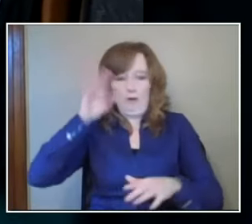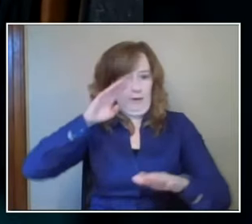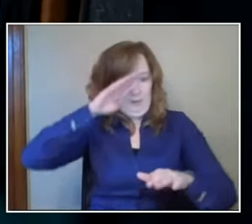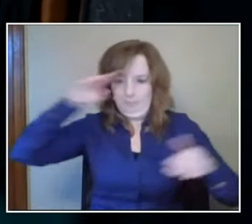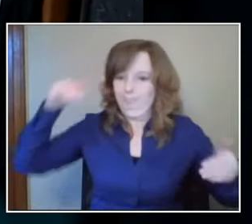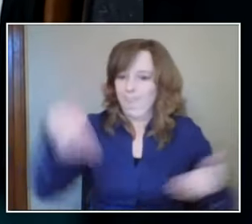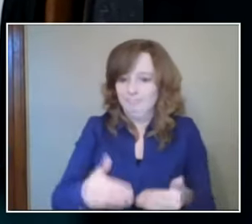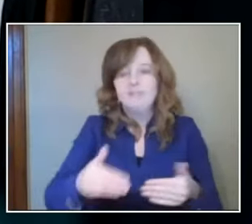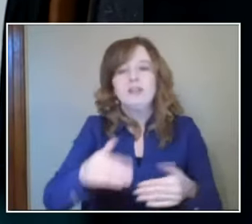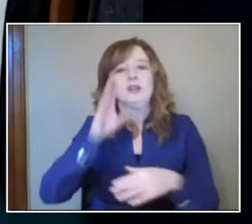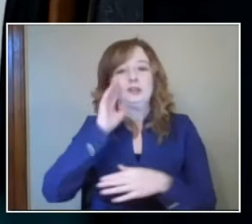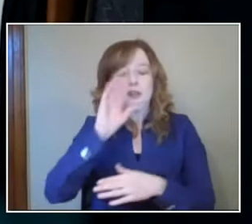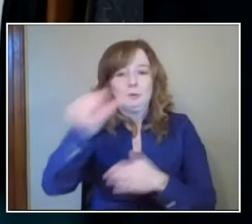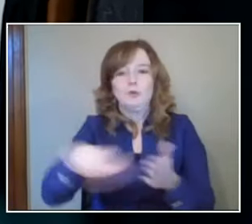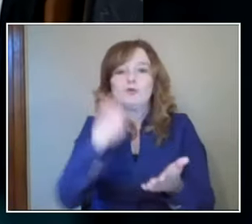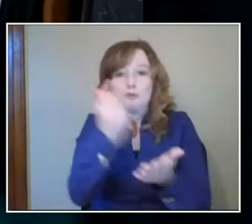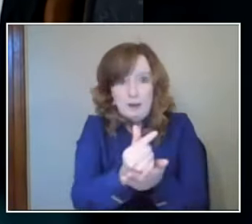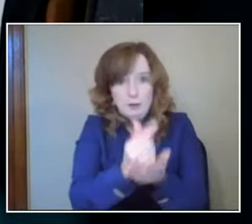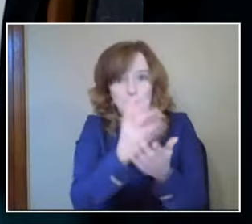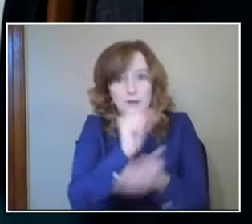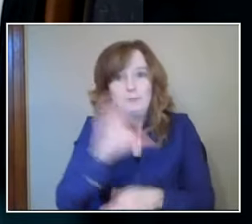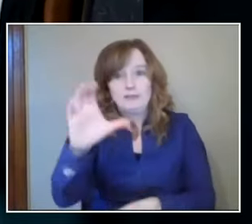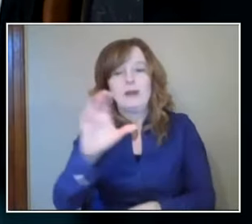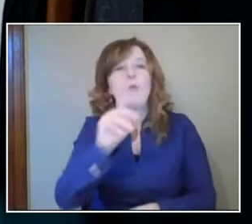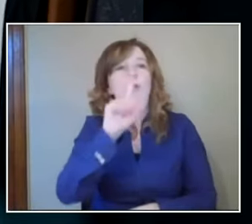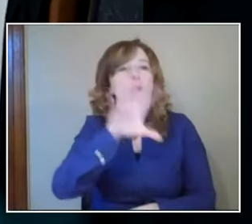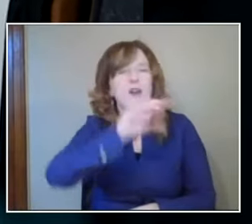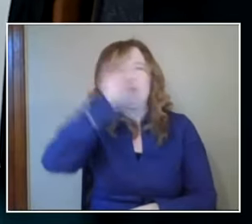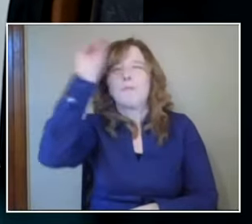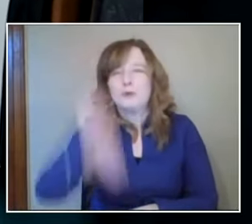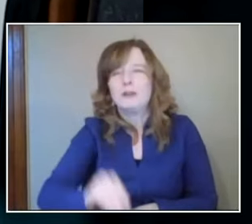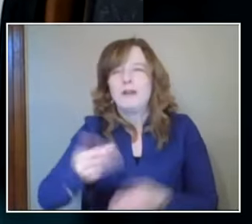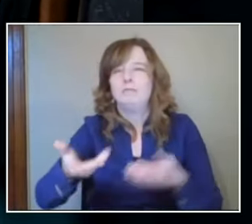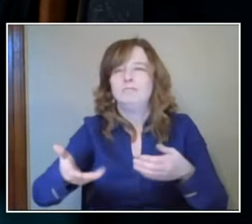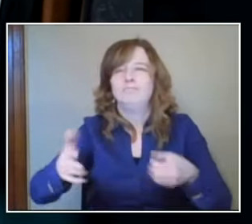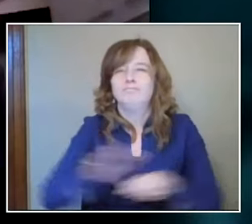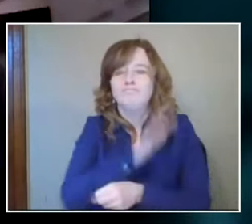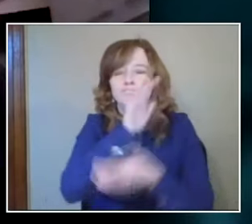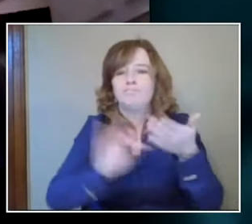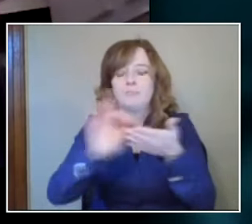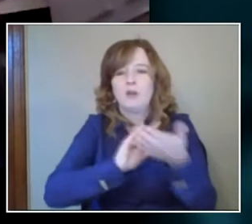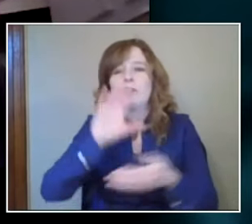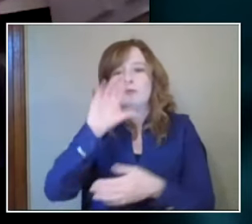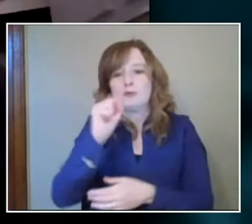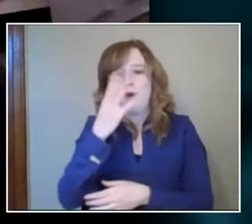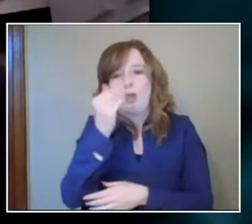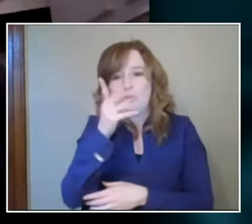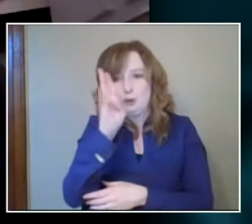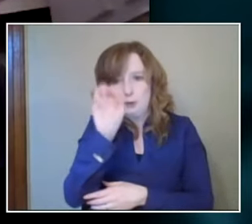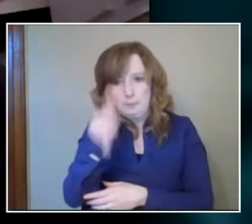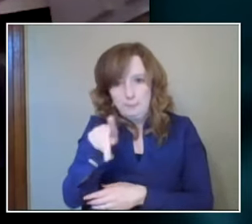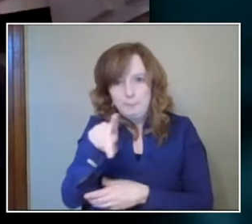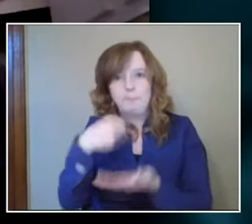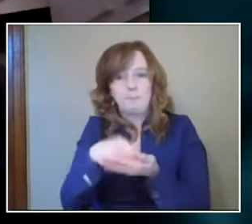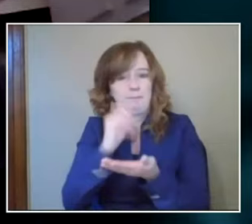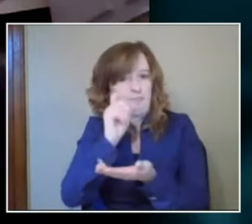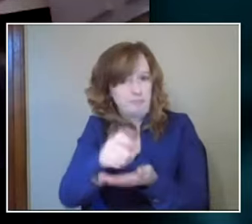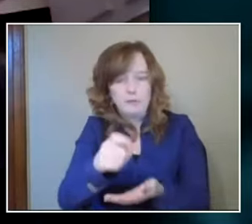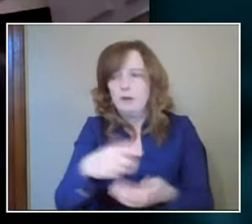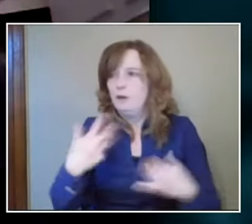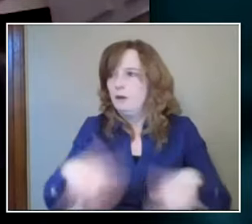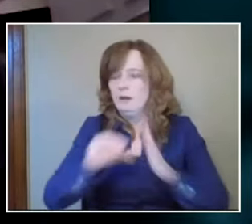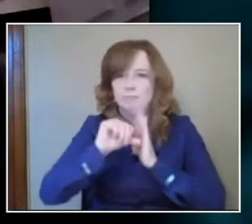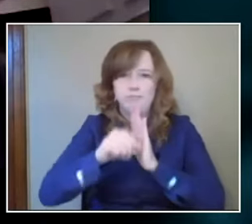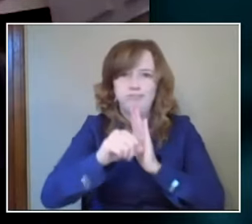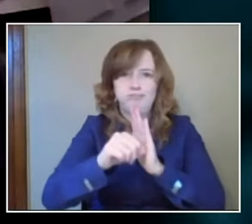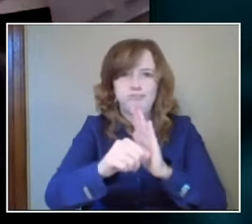Columbus State 100% on scholarship. She won't be the first, but she's definitely one of the most notable. And in fact, she keeps going.